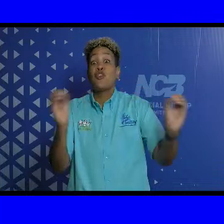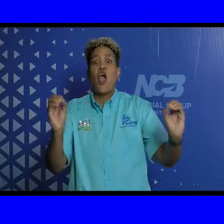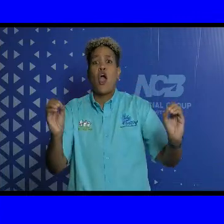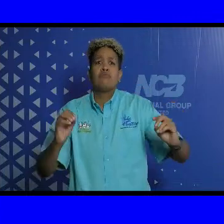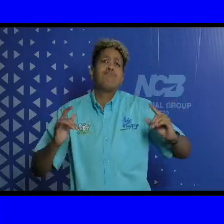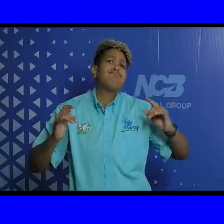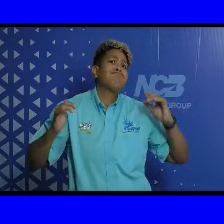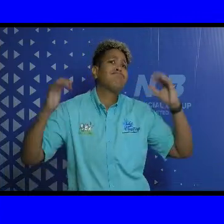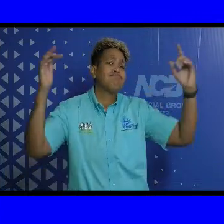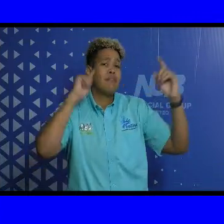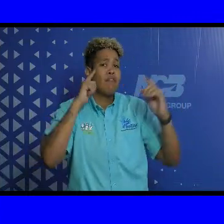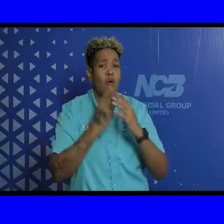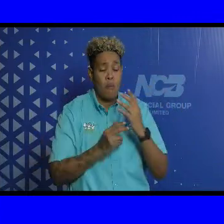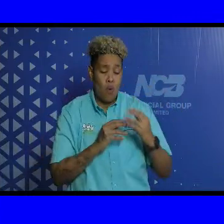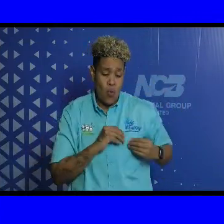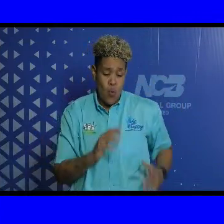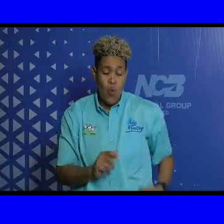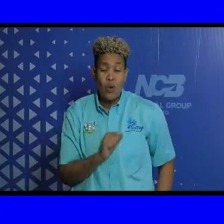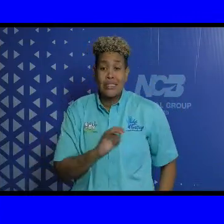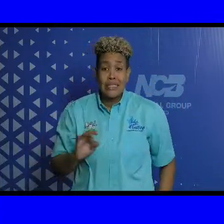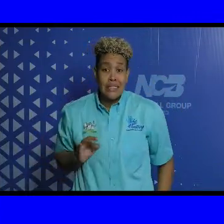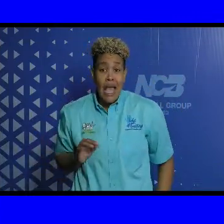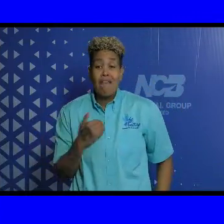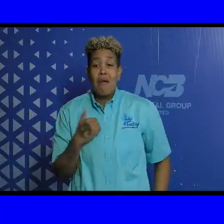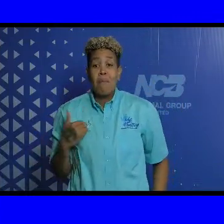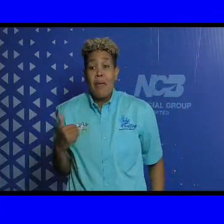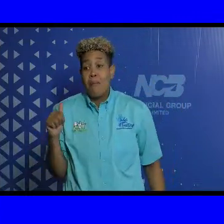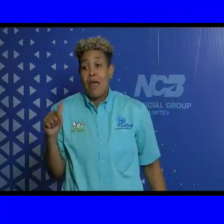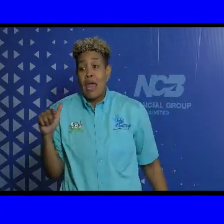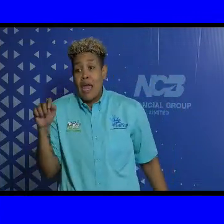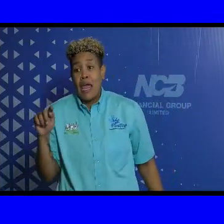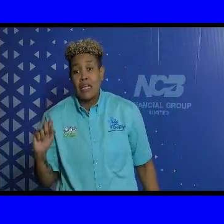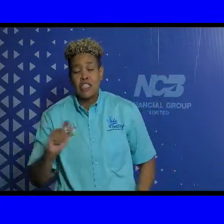both owners, staff member agents, and the